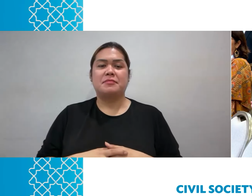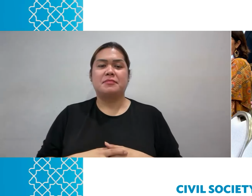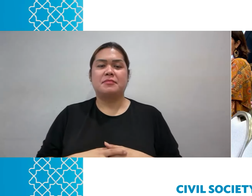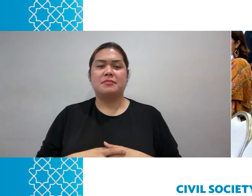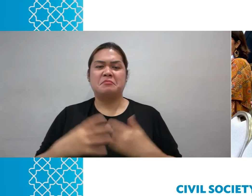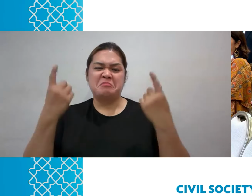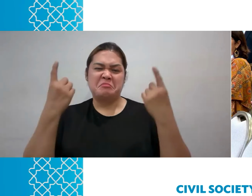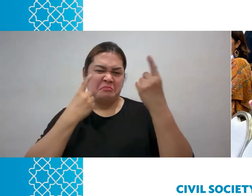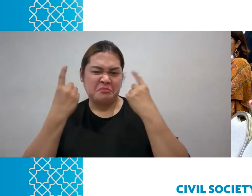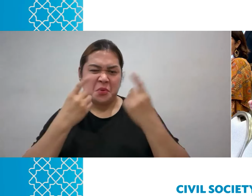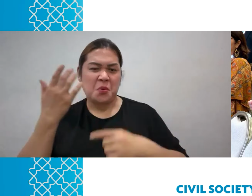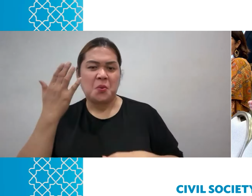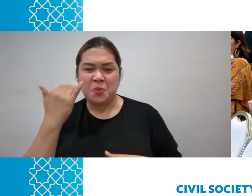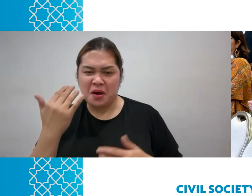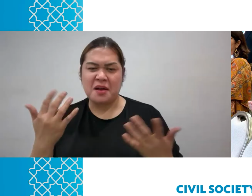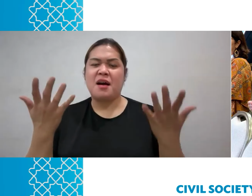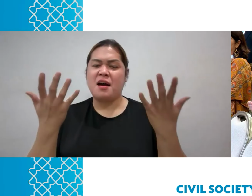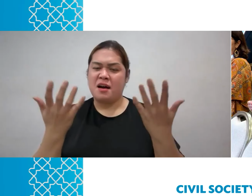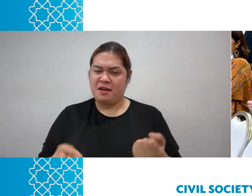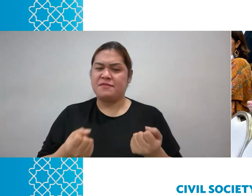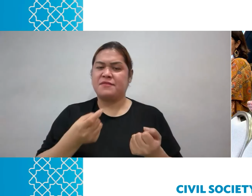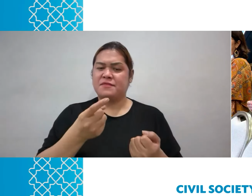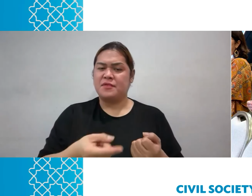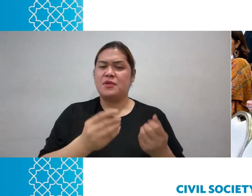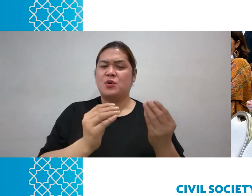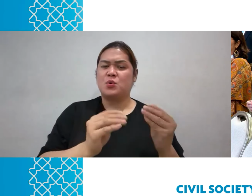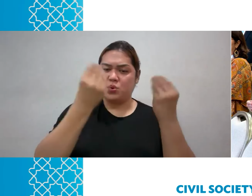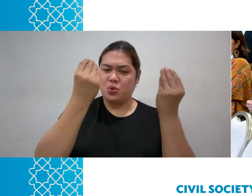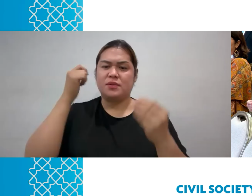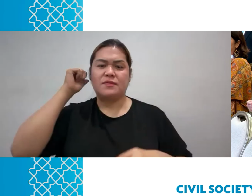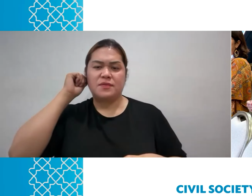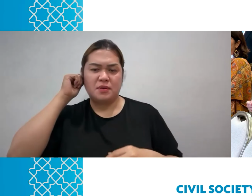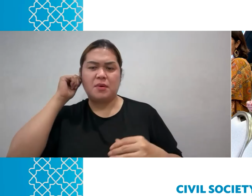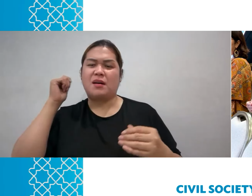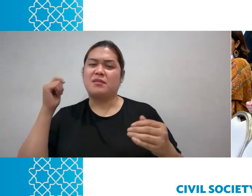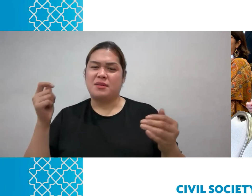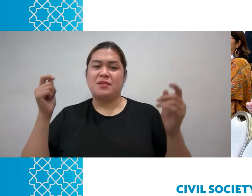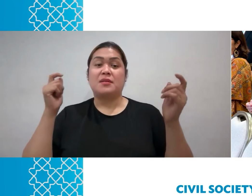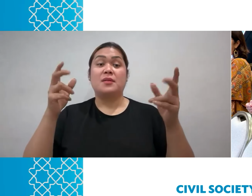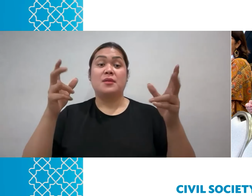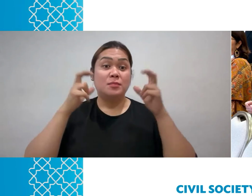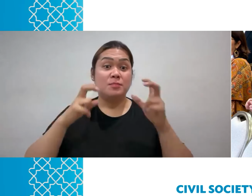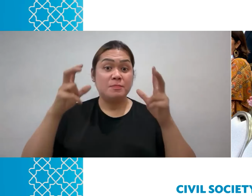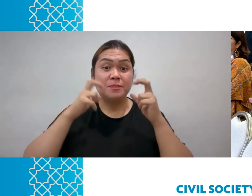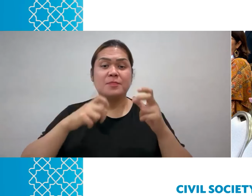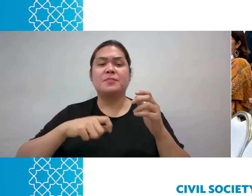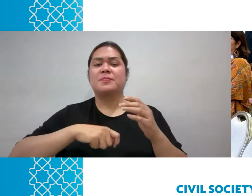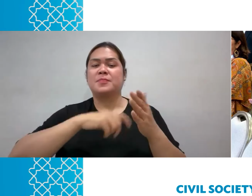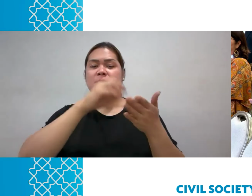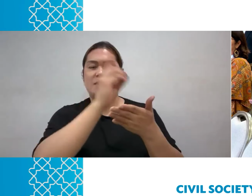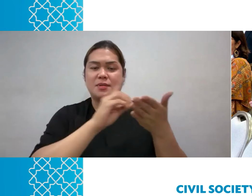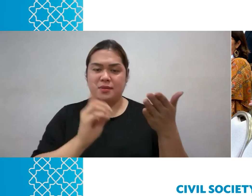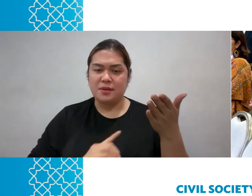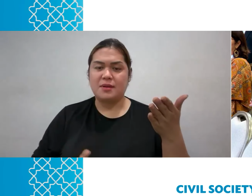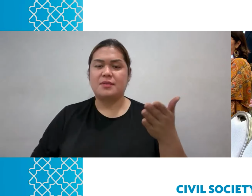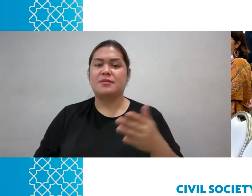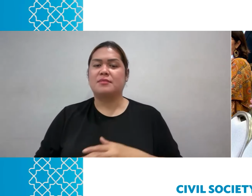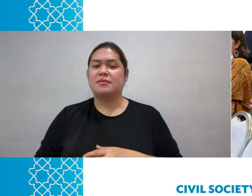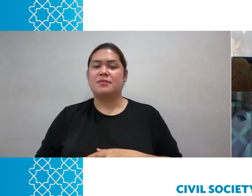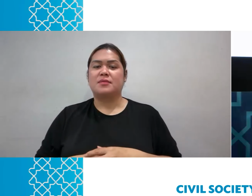and women to change the way projects are conceived and designed and executed, and probably